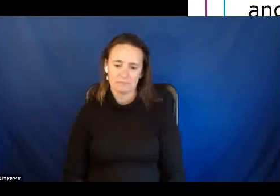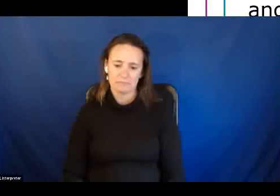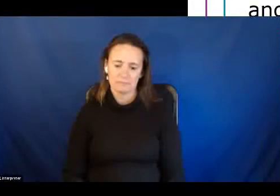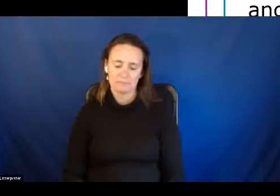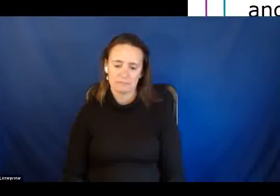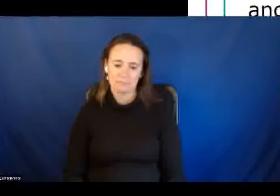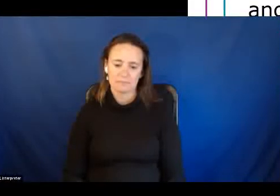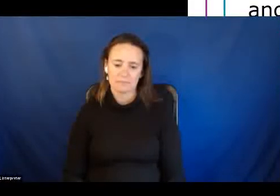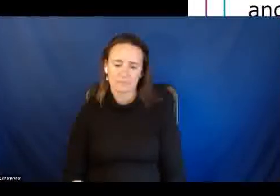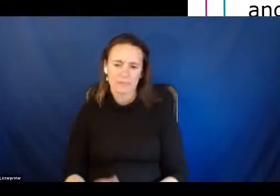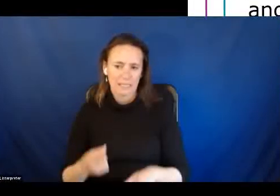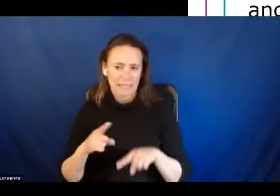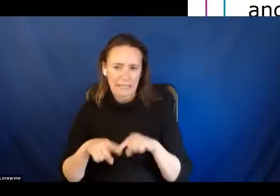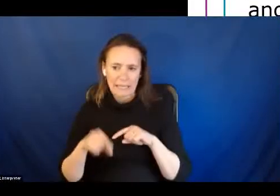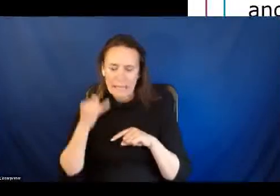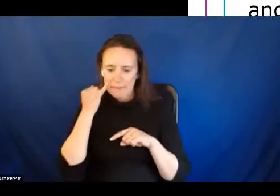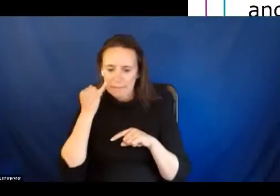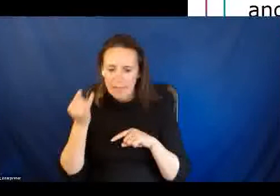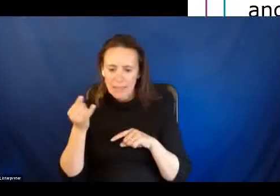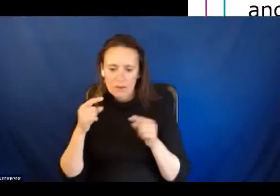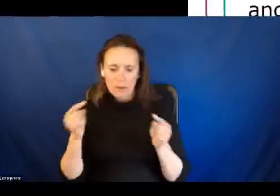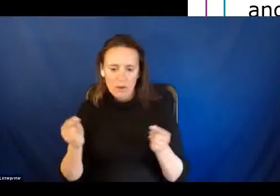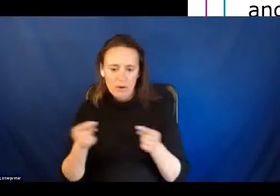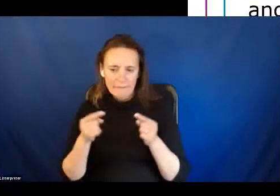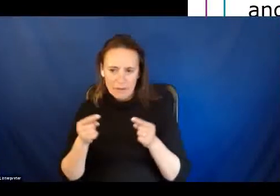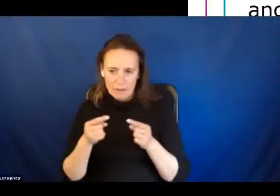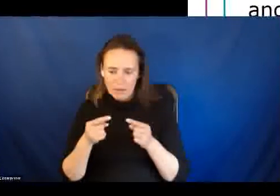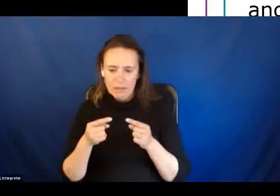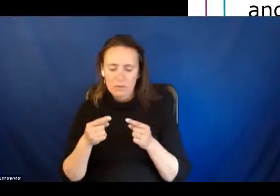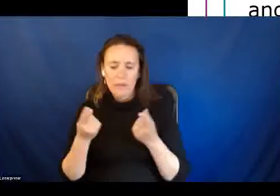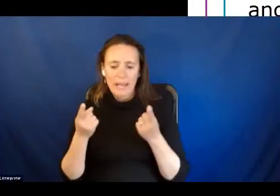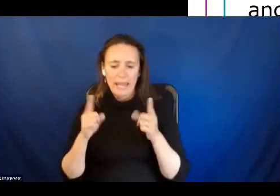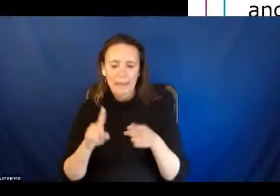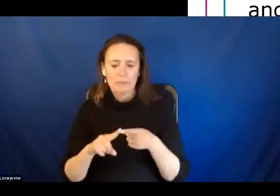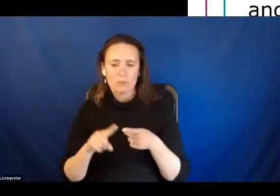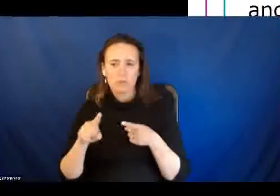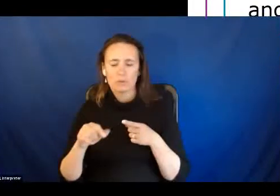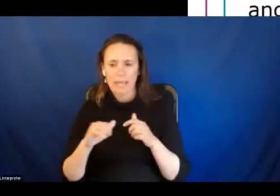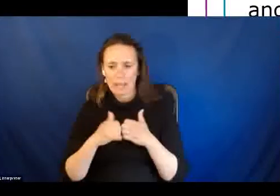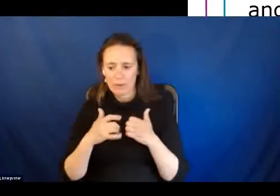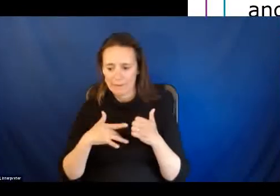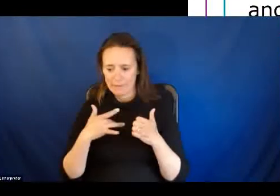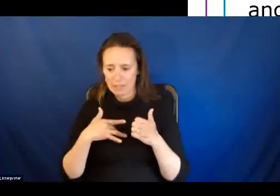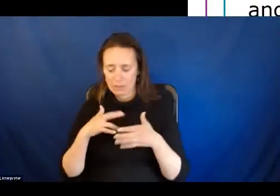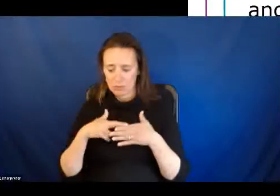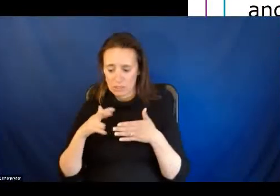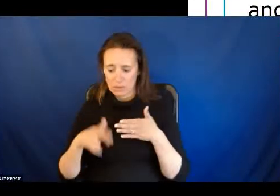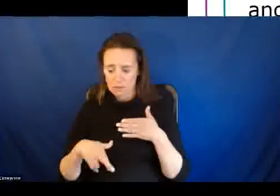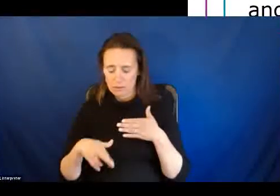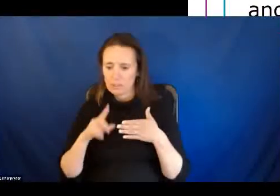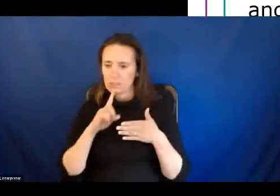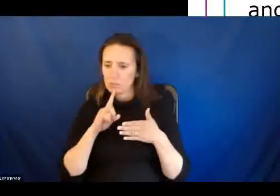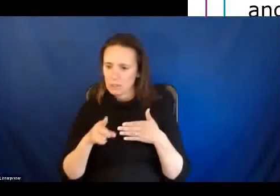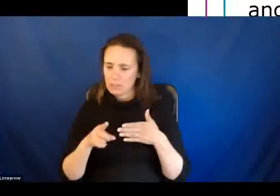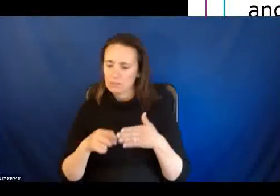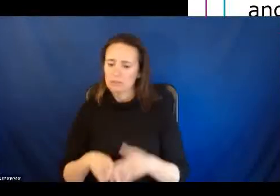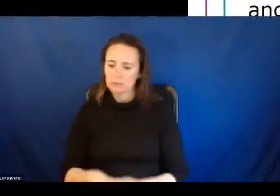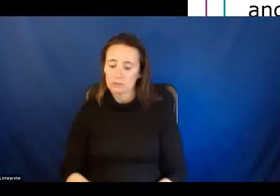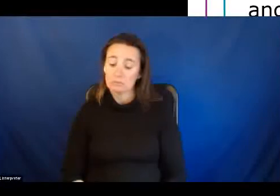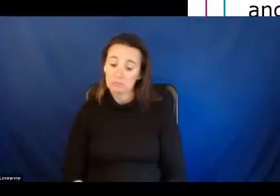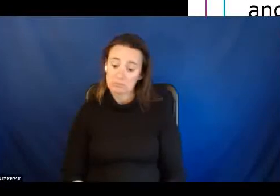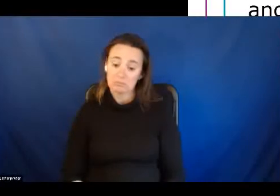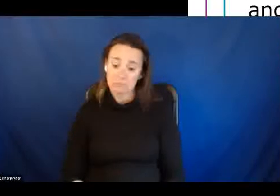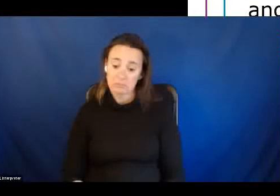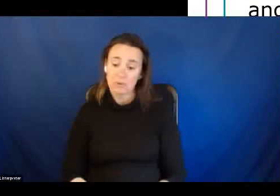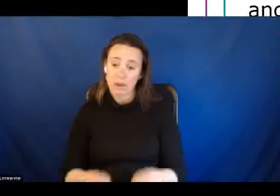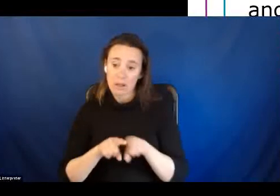I can't imagine how hurtful that must have been. What happened to you and the way you feel as a result of it are real. That's also a really